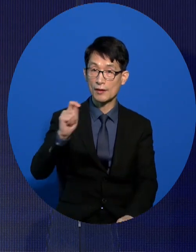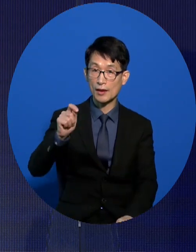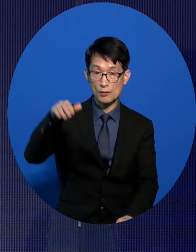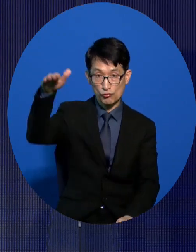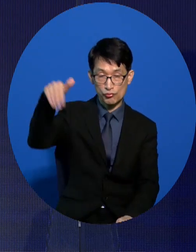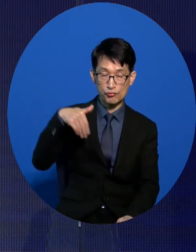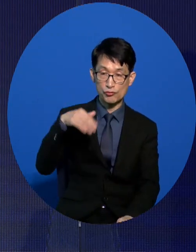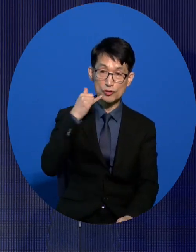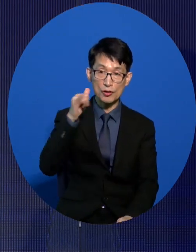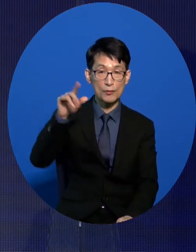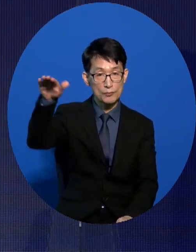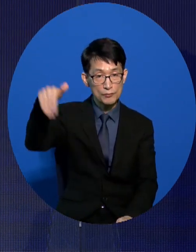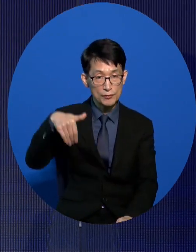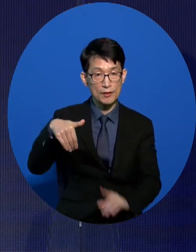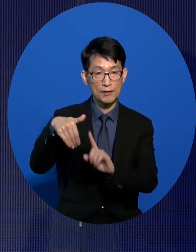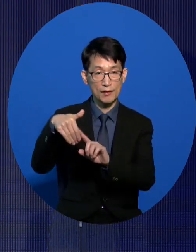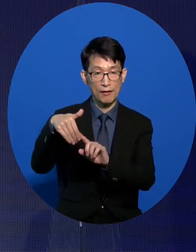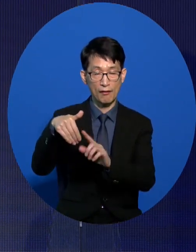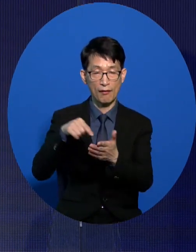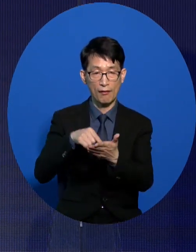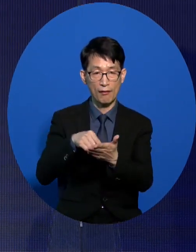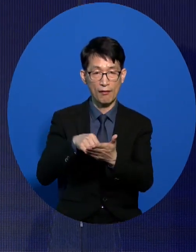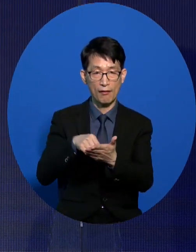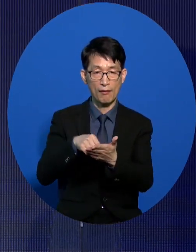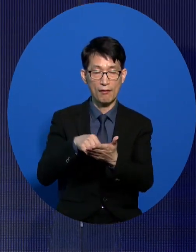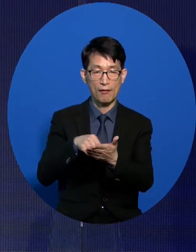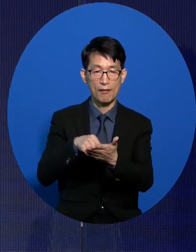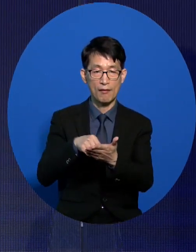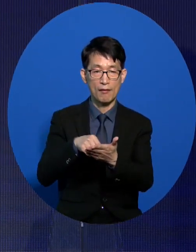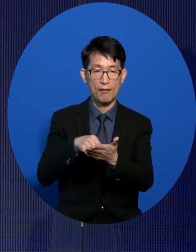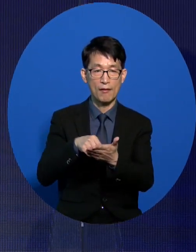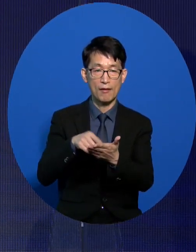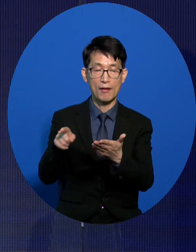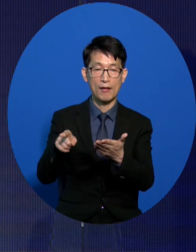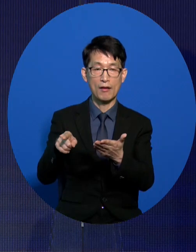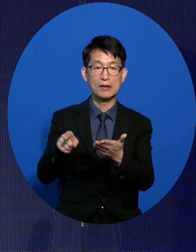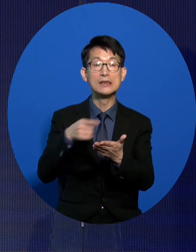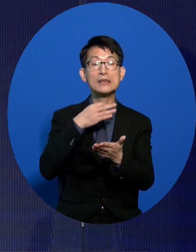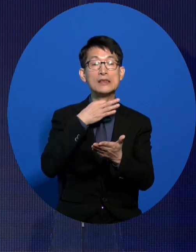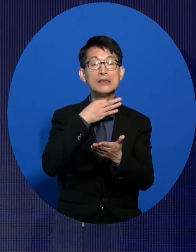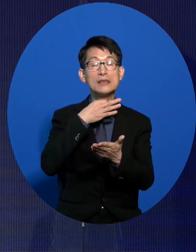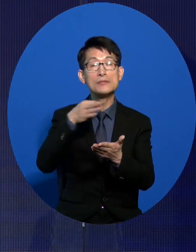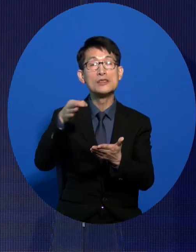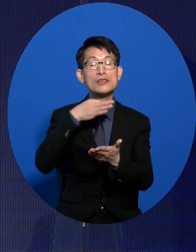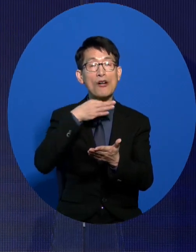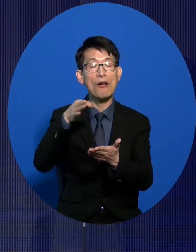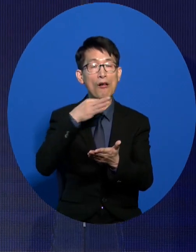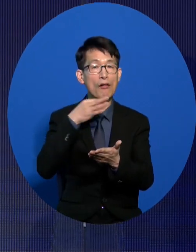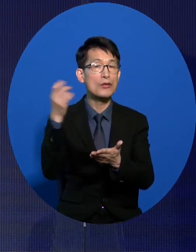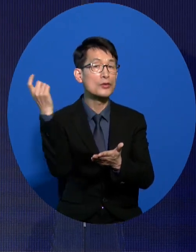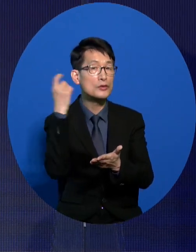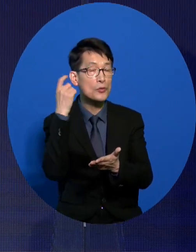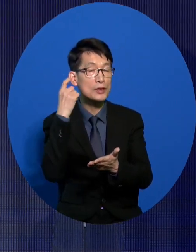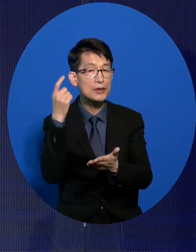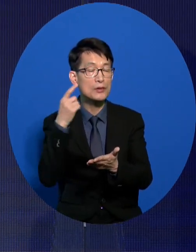in the case of the general taxi call systems, whenever the taxis are dispatched, we usually use